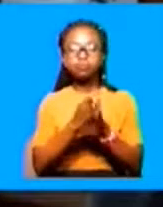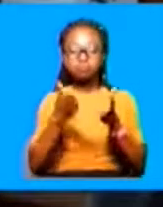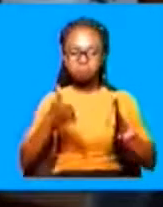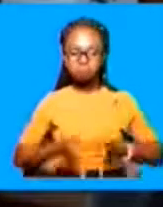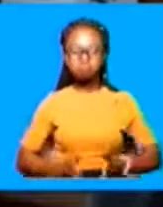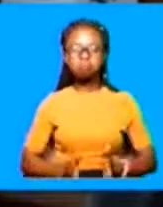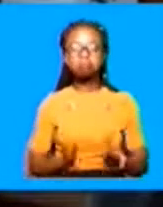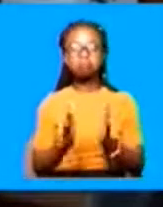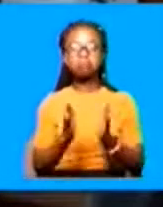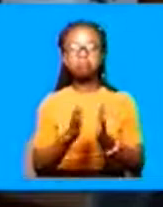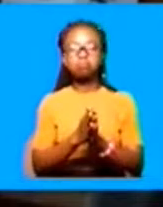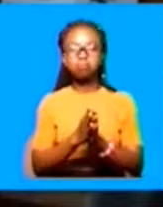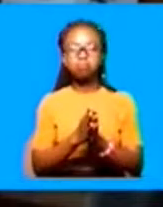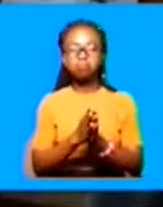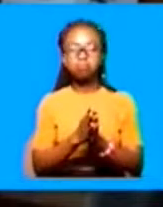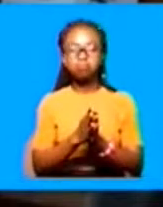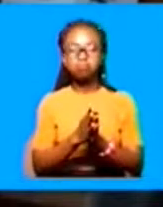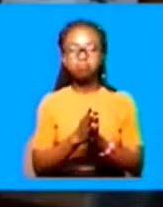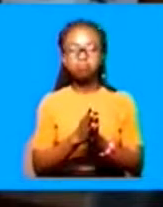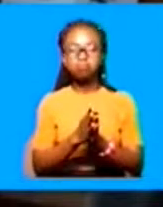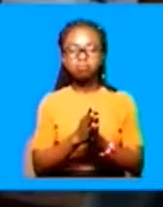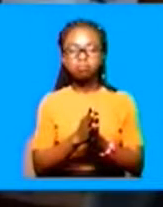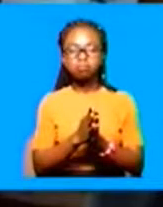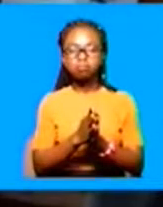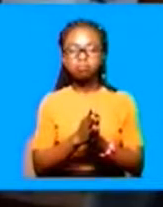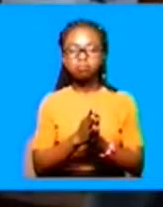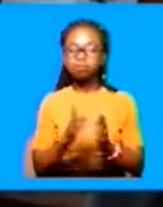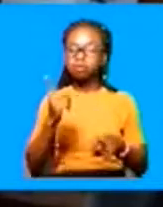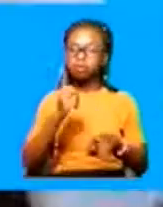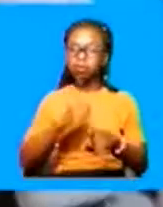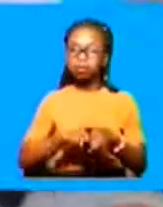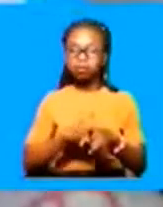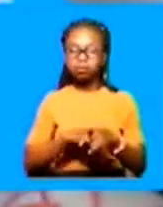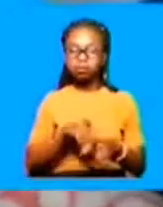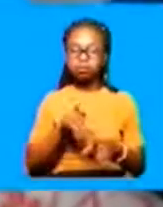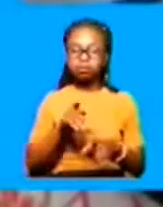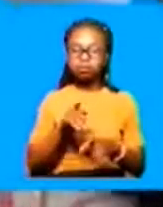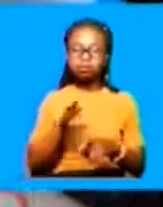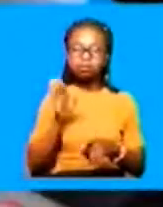nyuolne. Sama miyo nigi